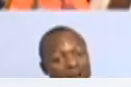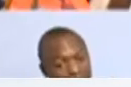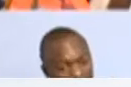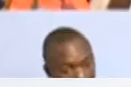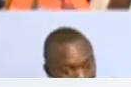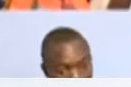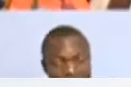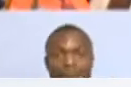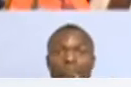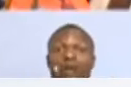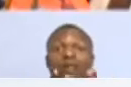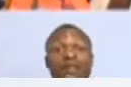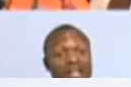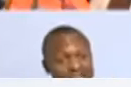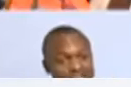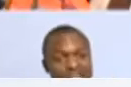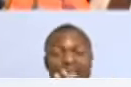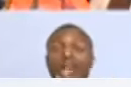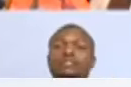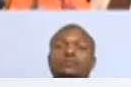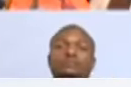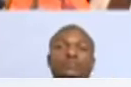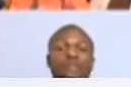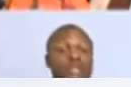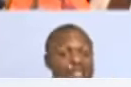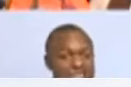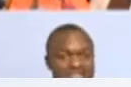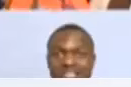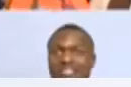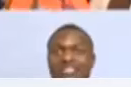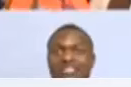partners for their support for these initiatives.